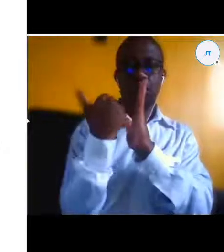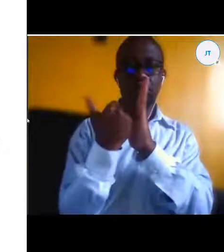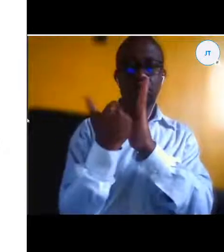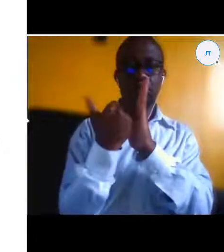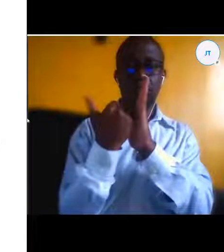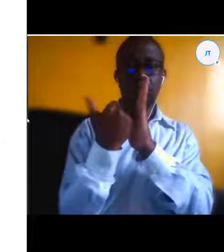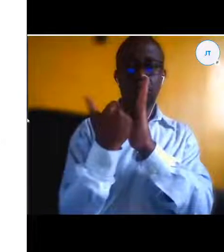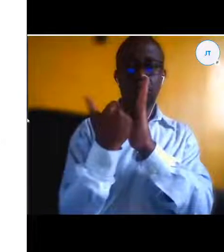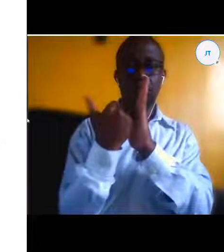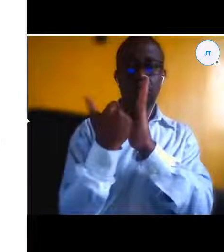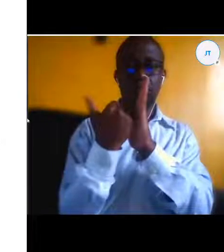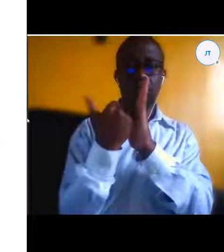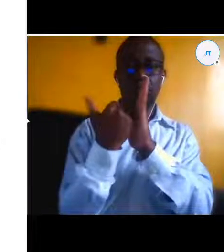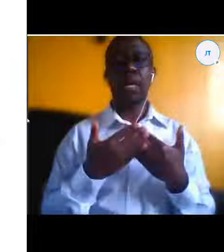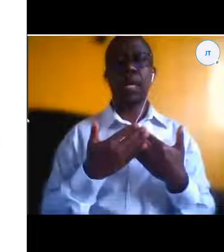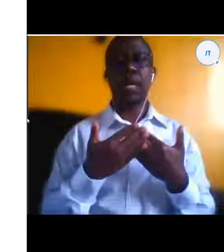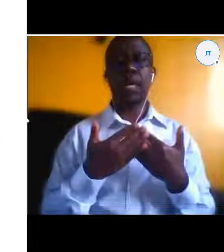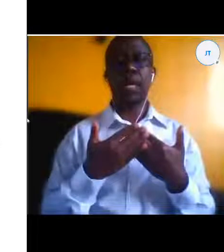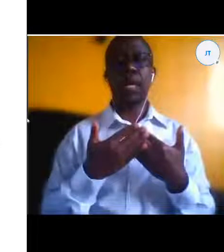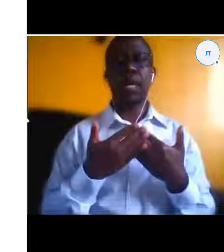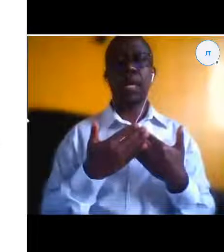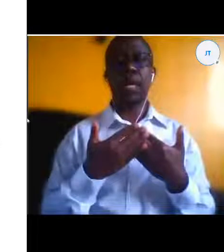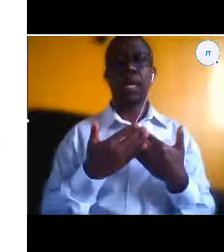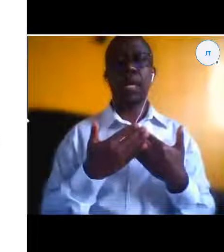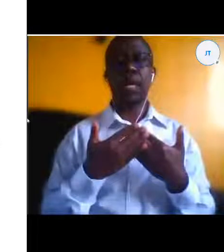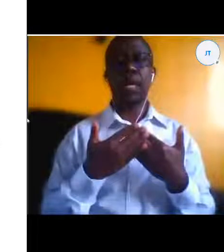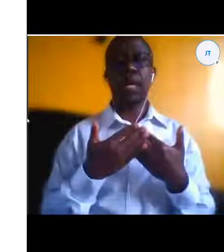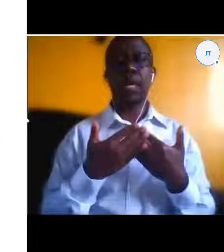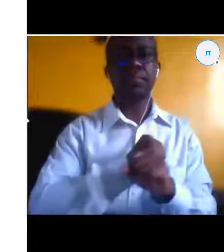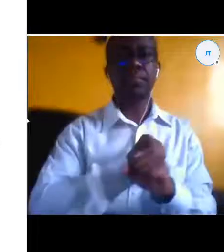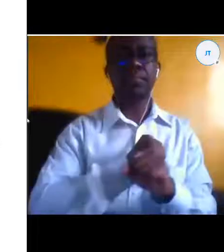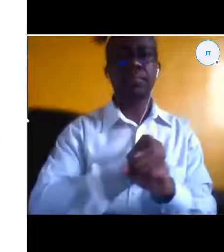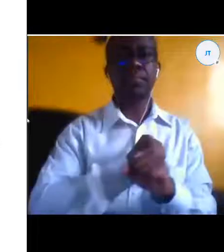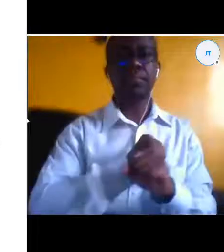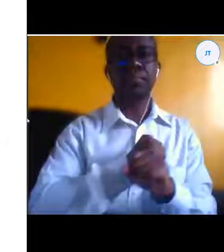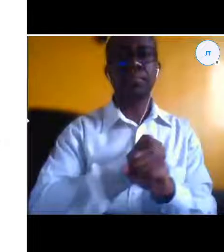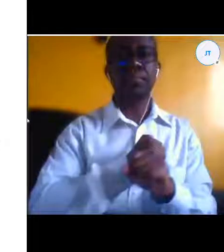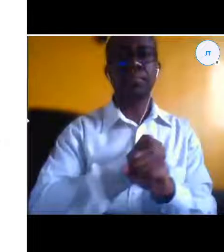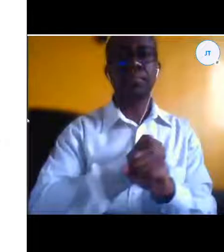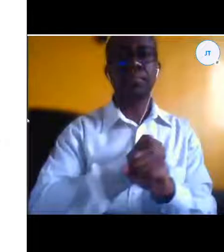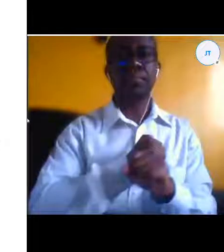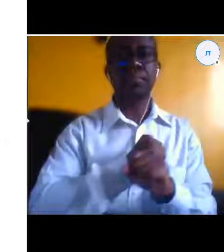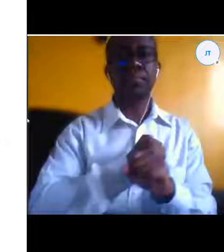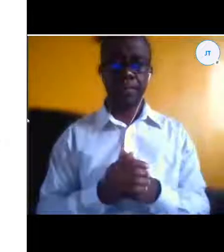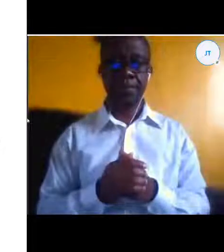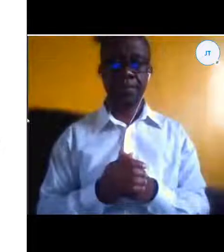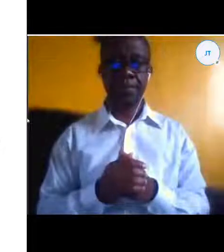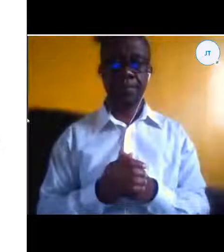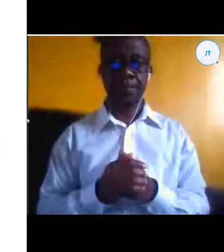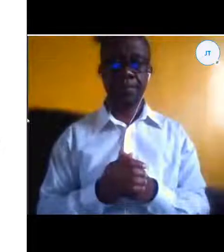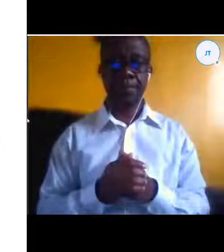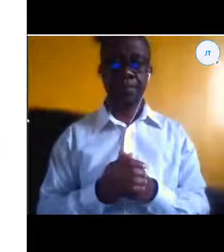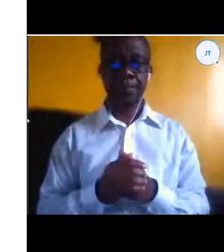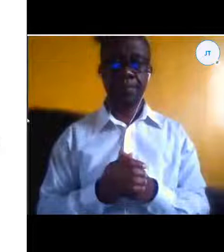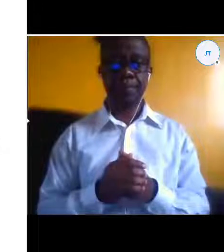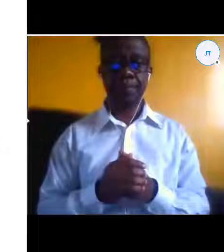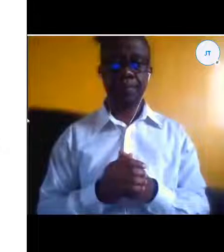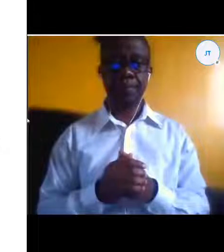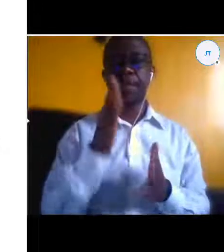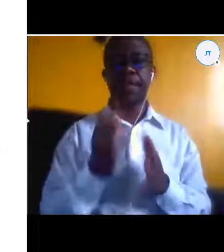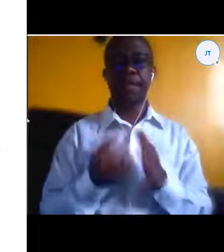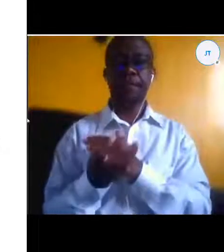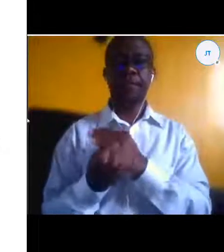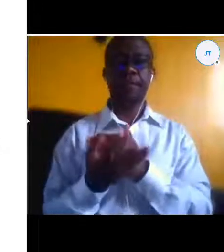for safeguarding of children and for the protection of children. And then, as we have already indicated,